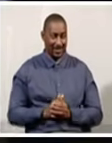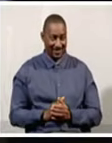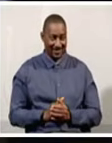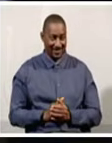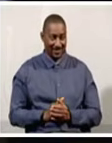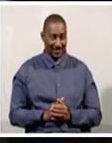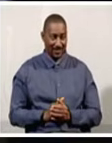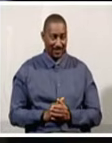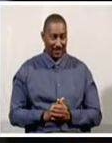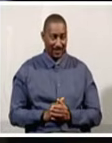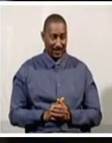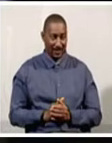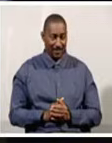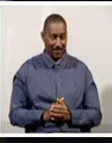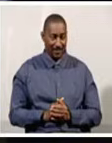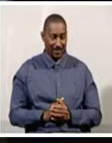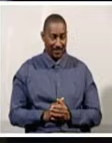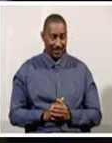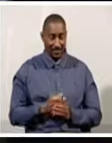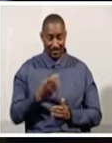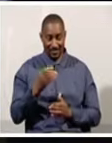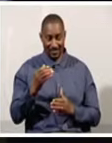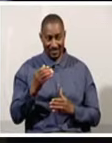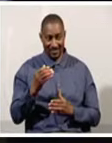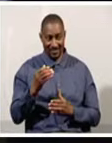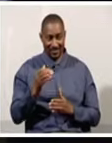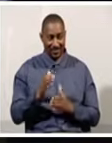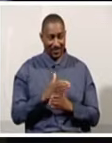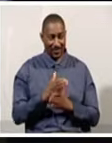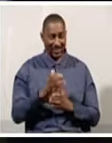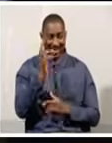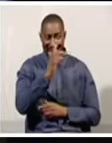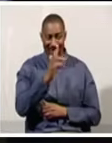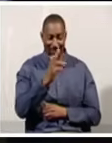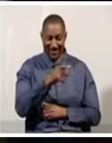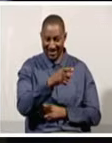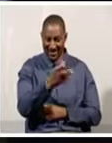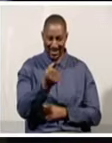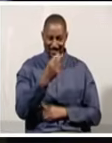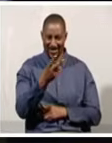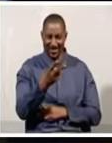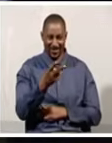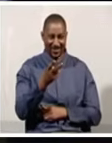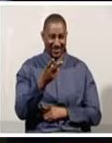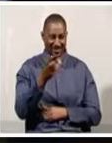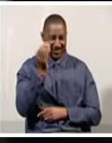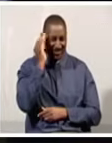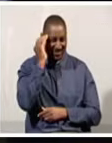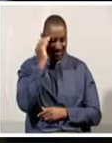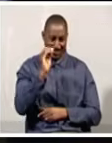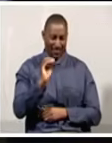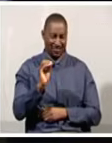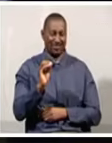and that's because I didn't see anyone that I recognized apart from individuals that we've obviously engaged on a professional